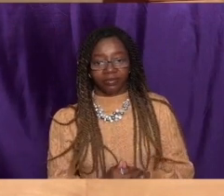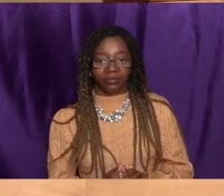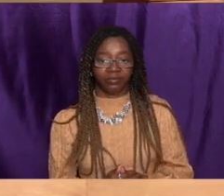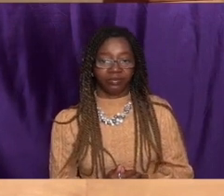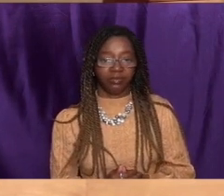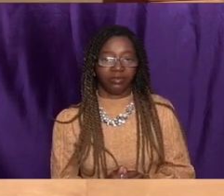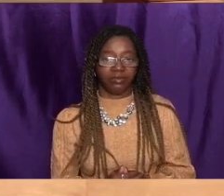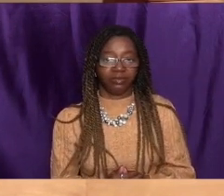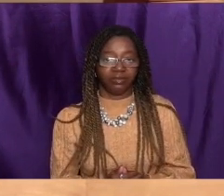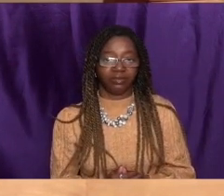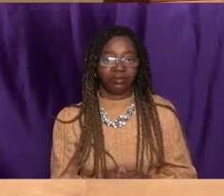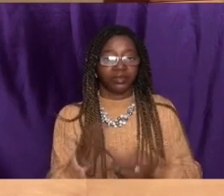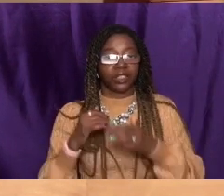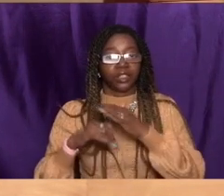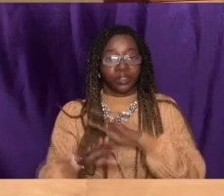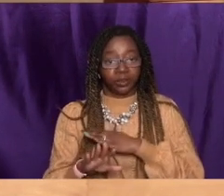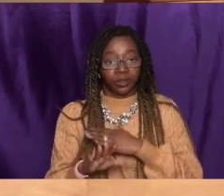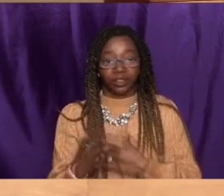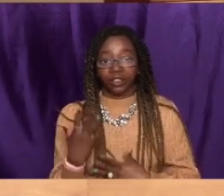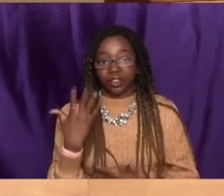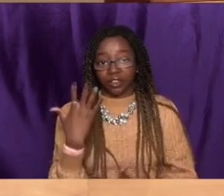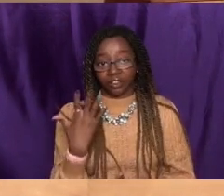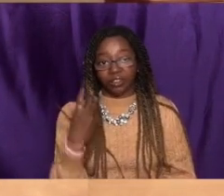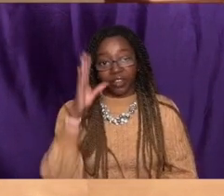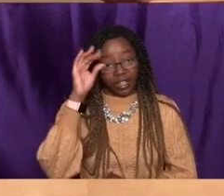She bore 5 sons.